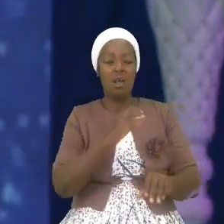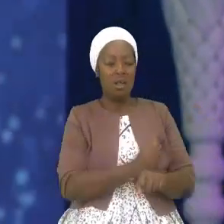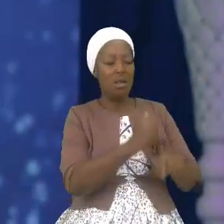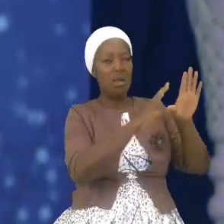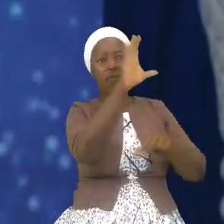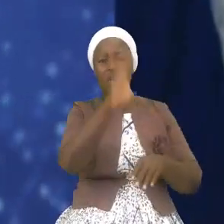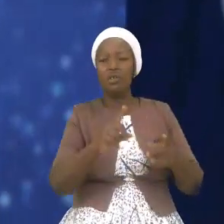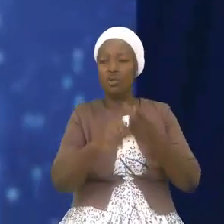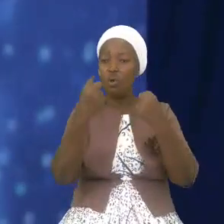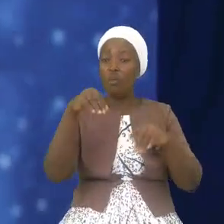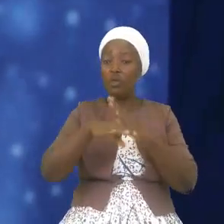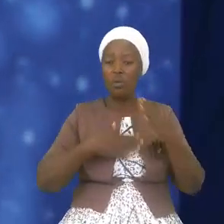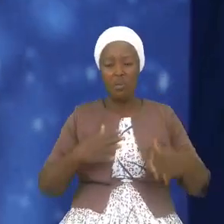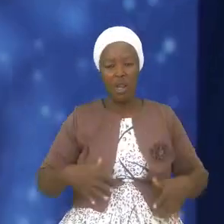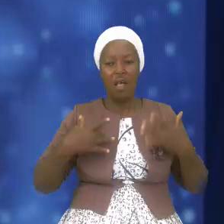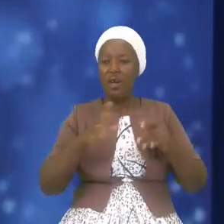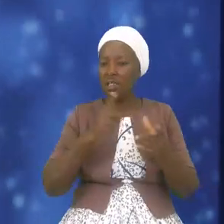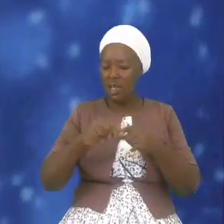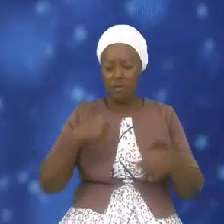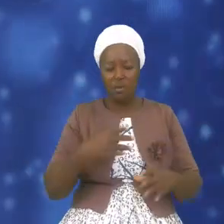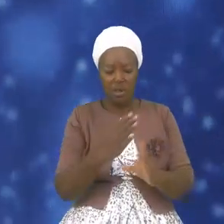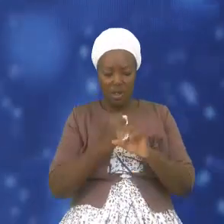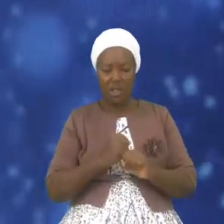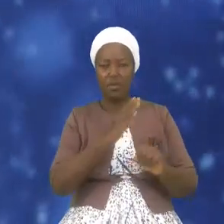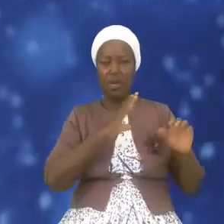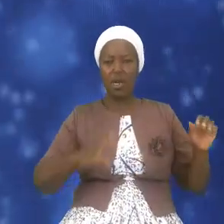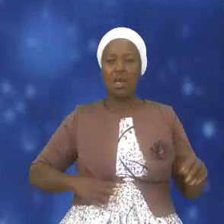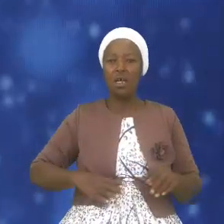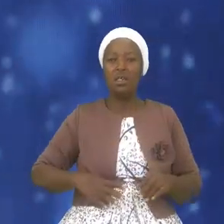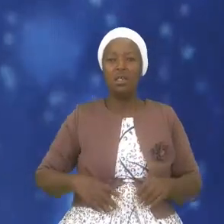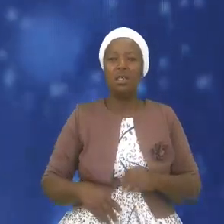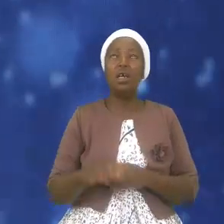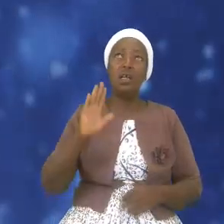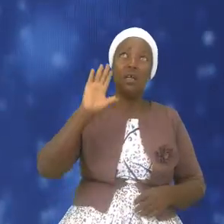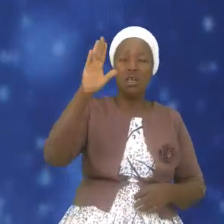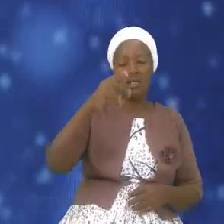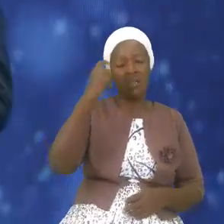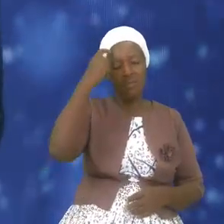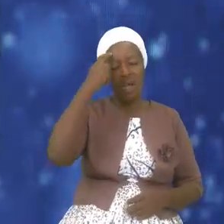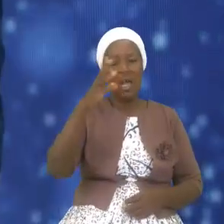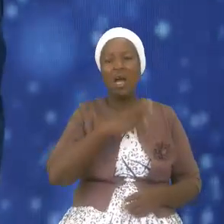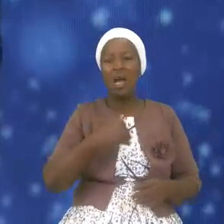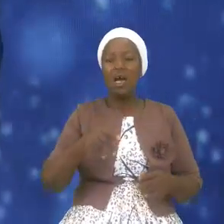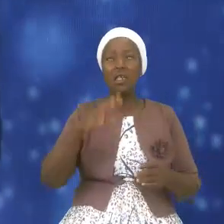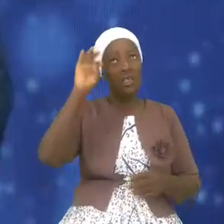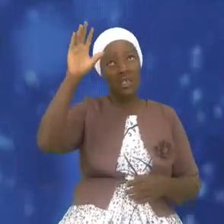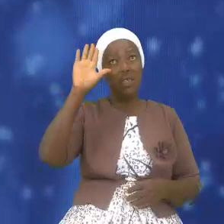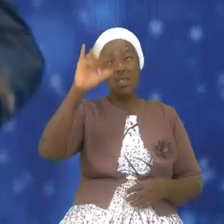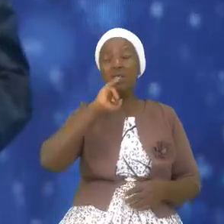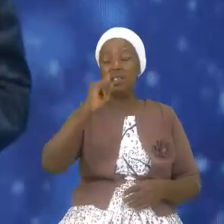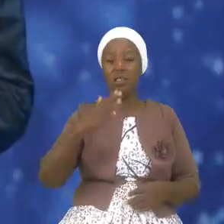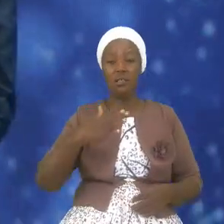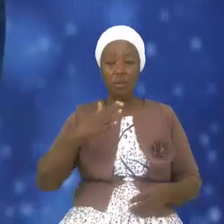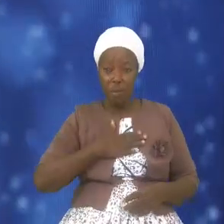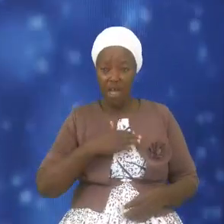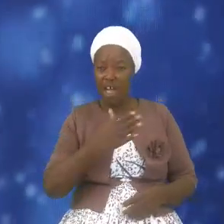is mine and I am his. He has saved me and he has loved me, and your name is written in